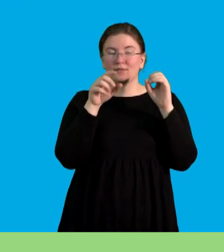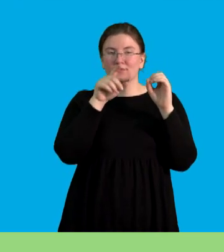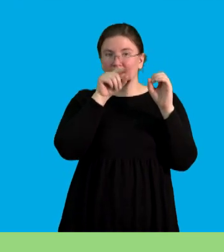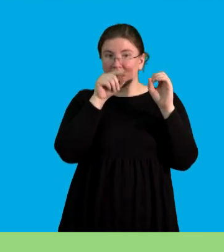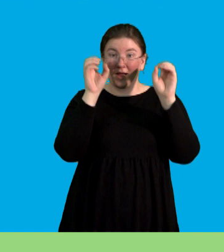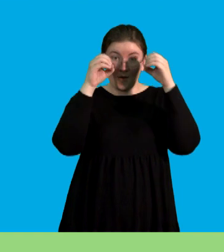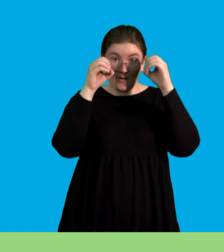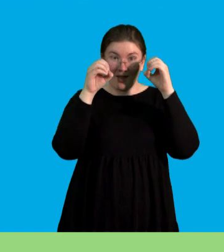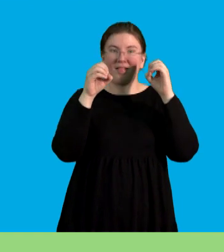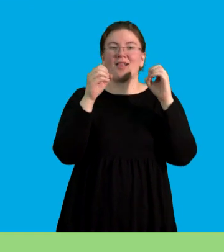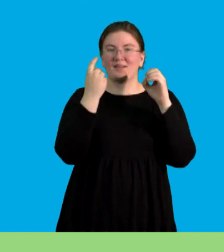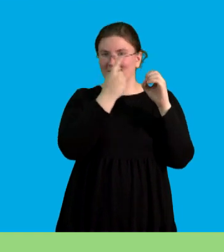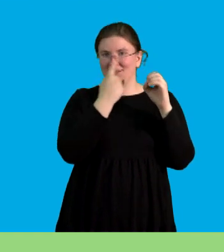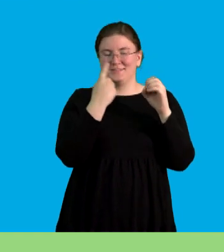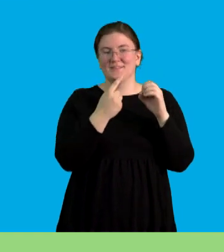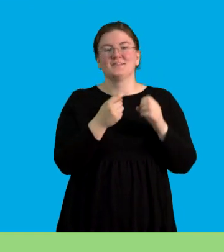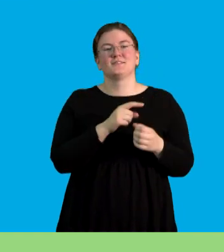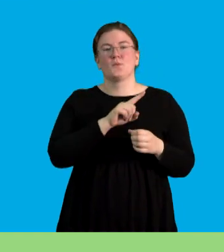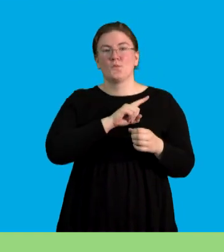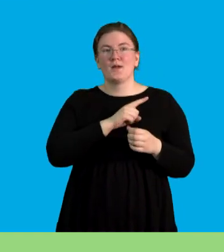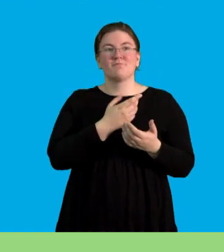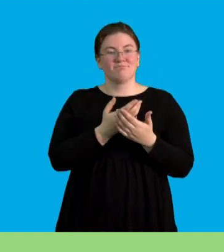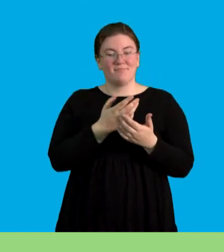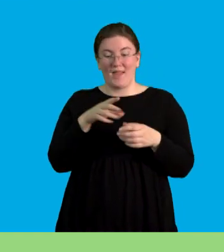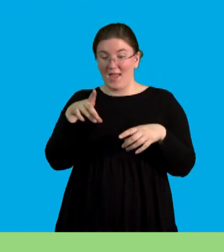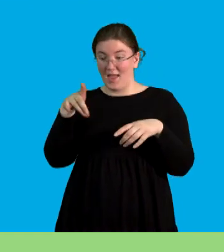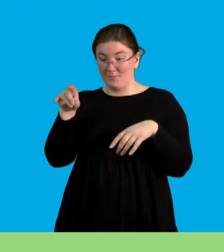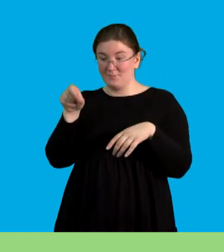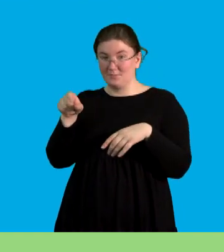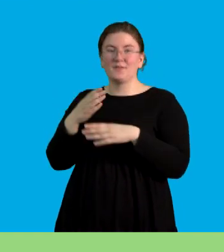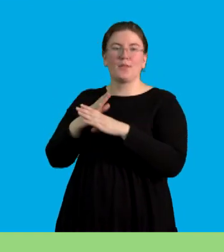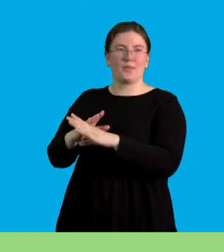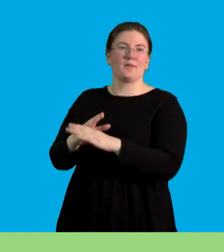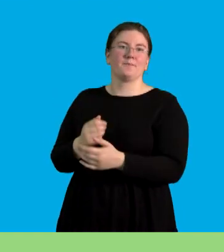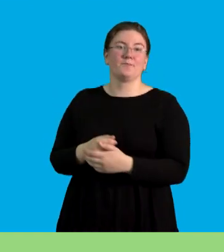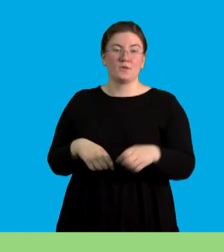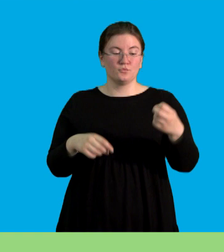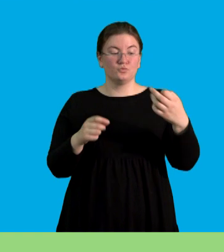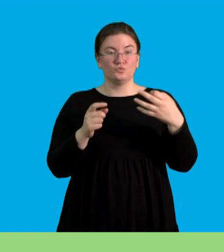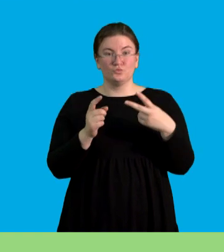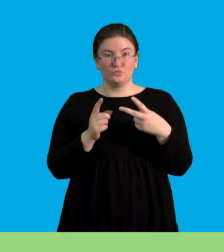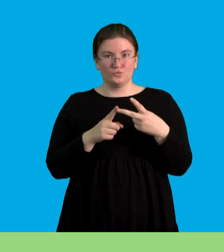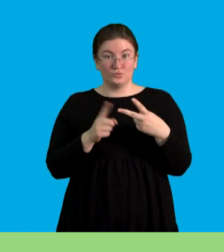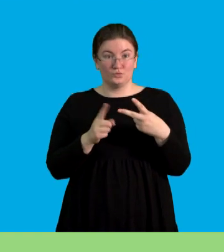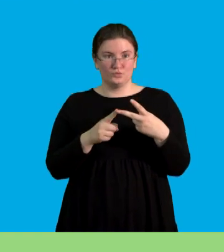sight. Okay, second adaptation strategy that we are going to look at is